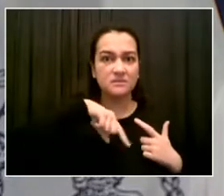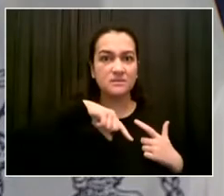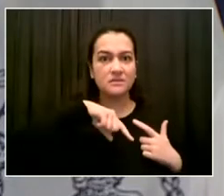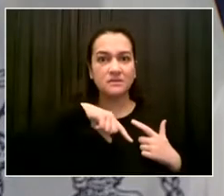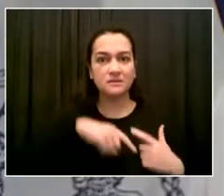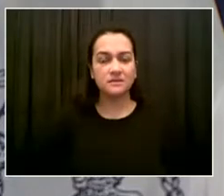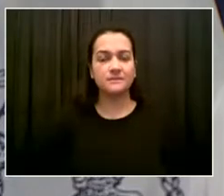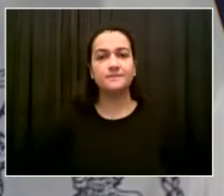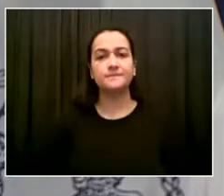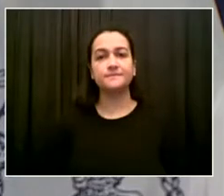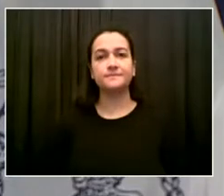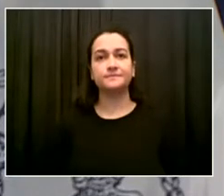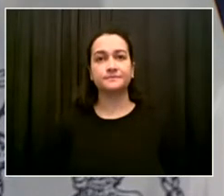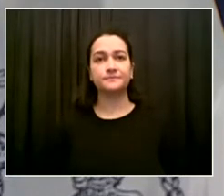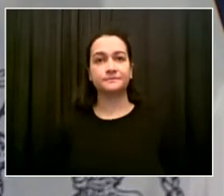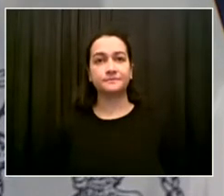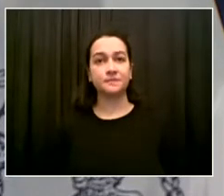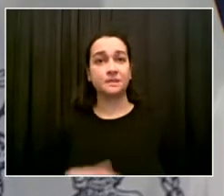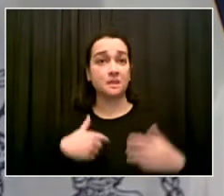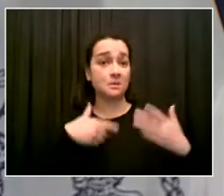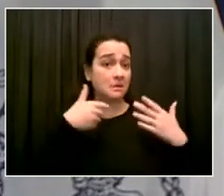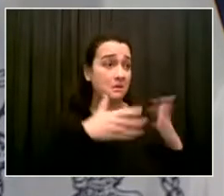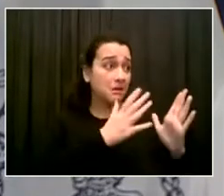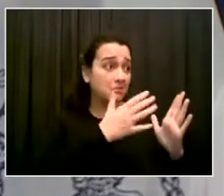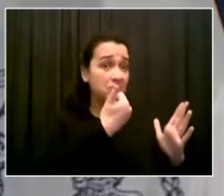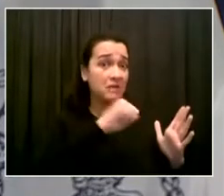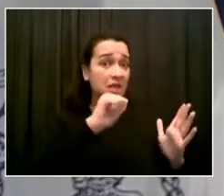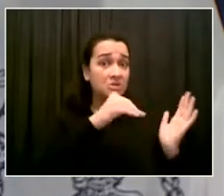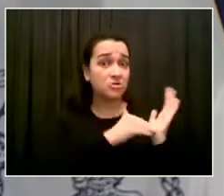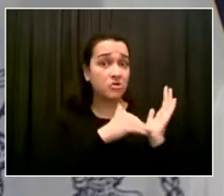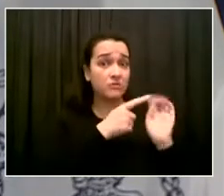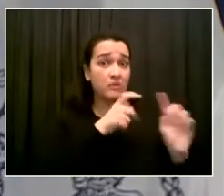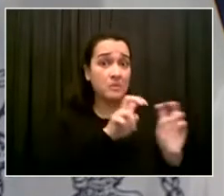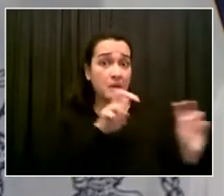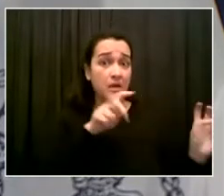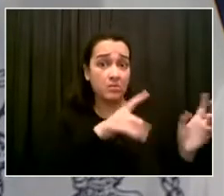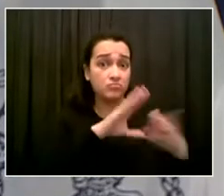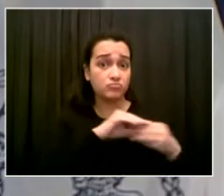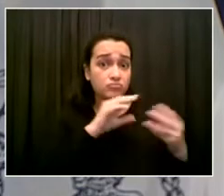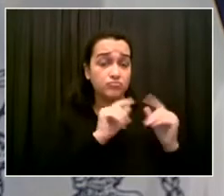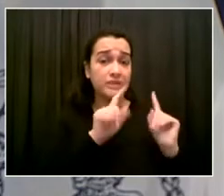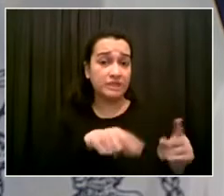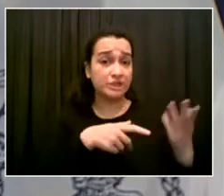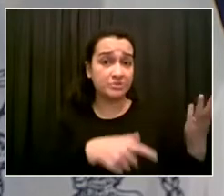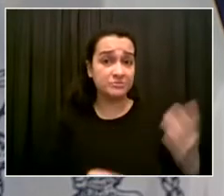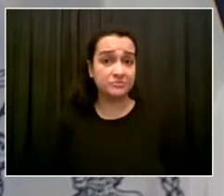Choksi, Dr. Long, just let's do lightning round, but give your quick responses.